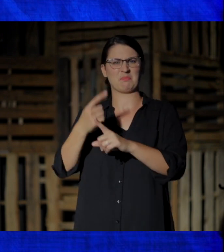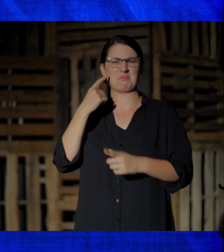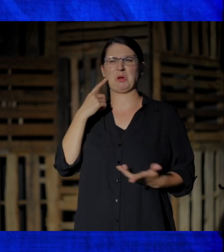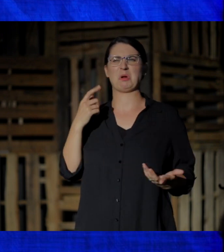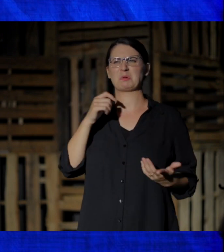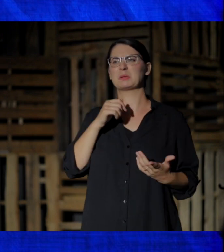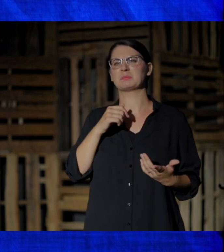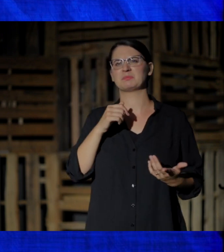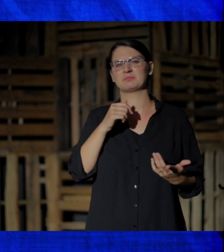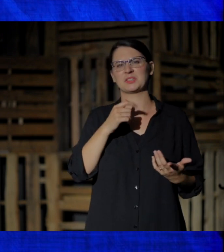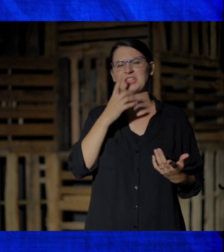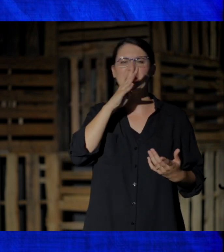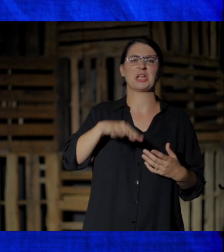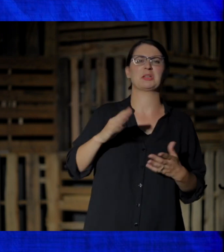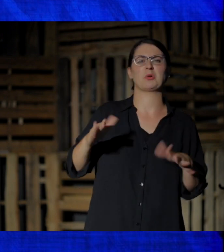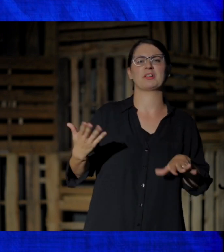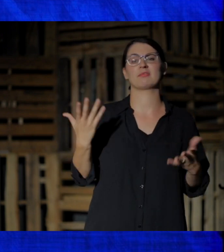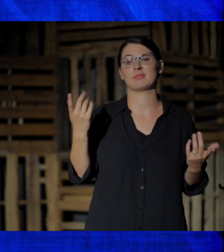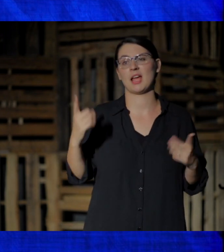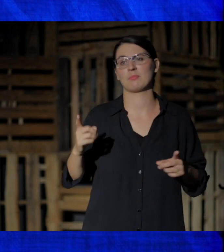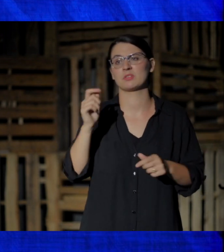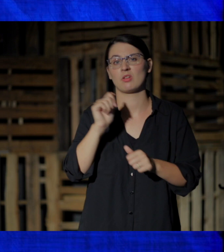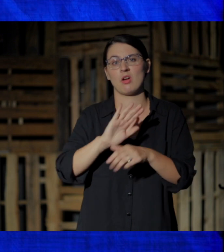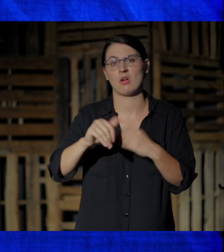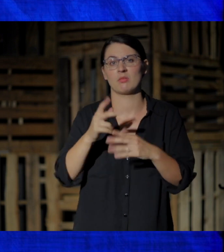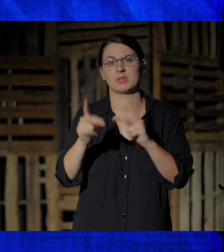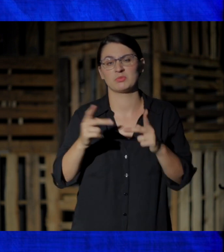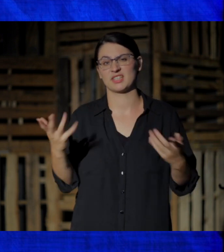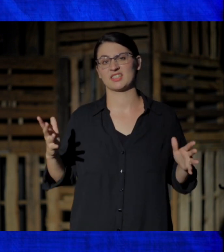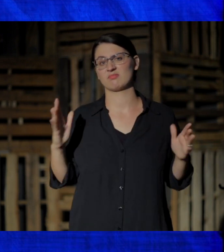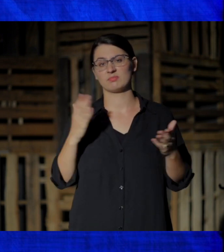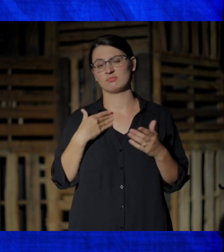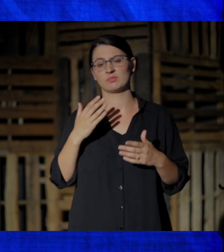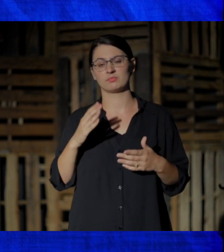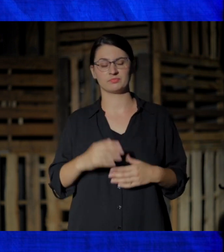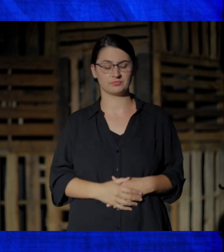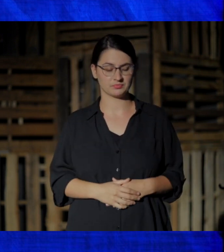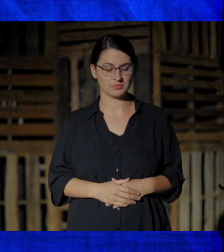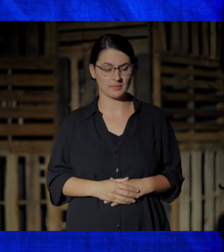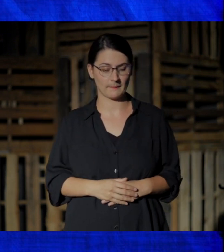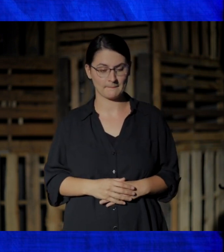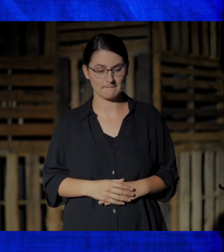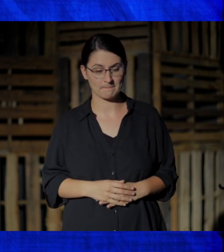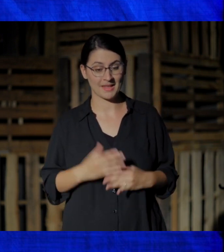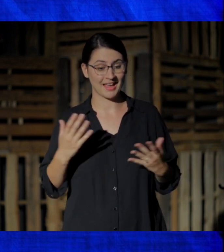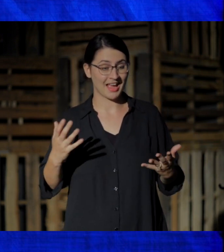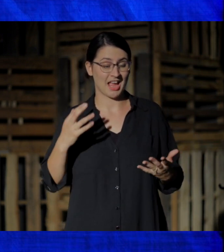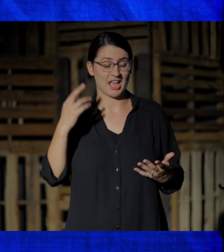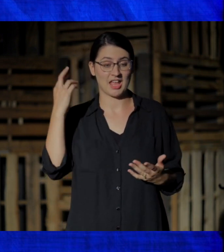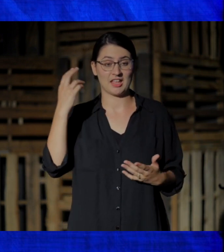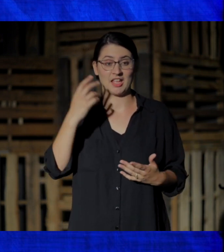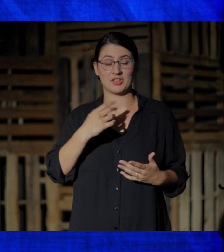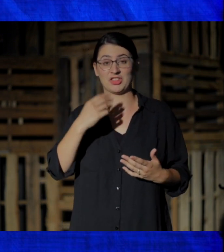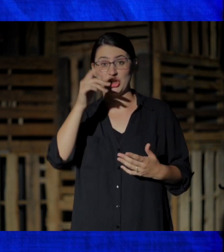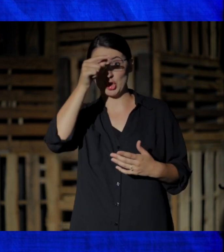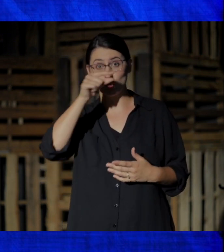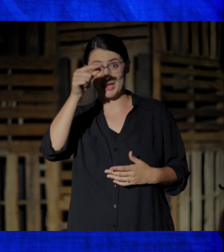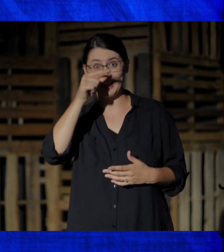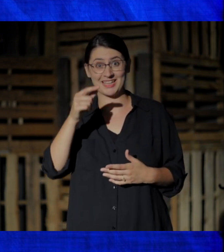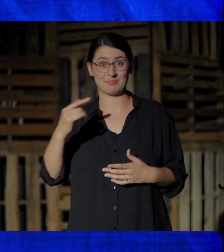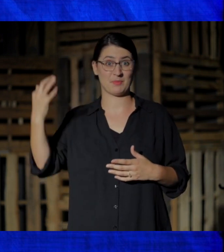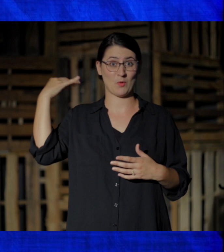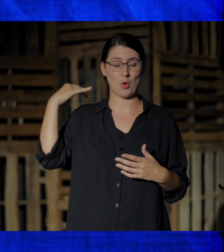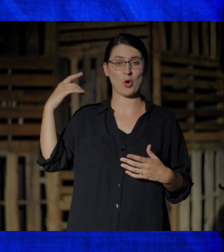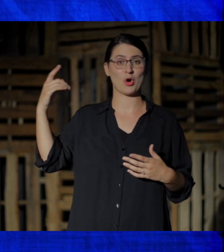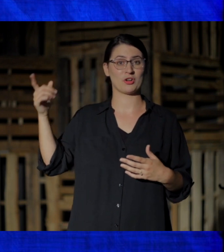view death. Well, it just happens to everybody, so it's no big deal. The Greeks were even guilty of being quite sexist about it. The Greeks would say, to the men and to